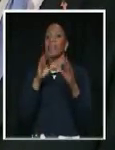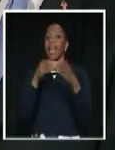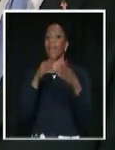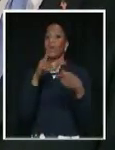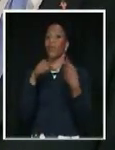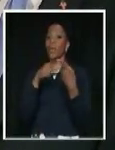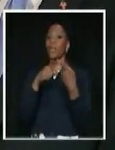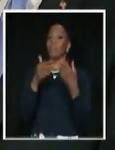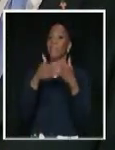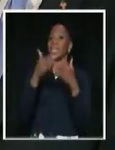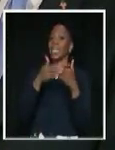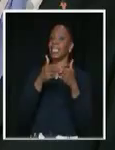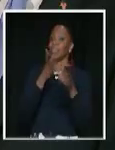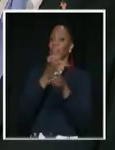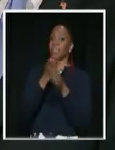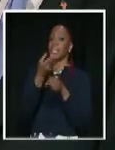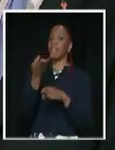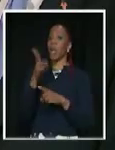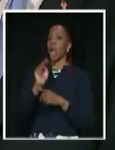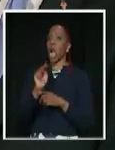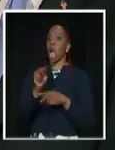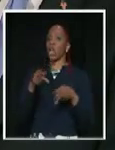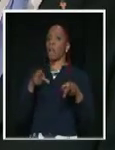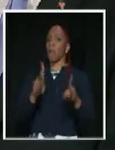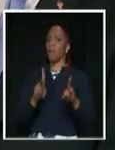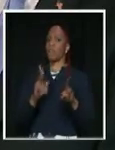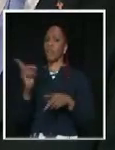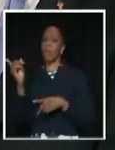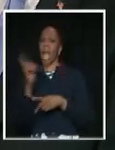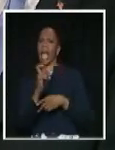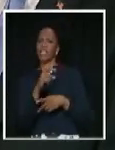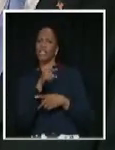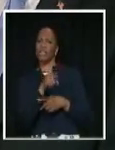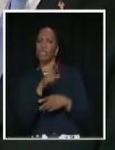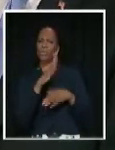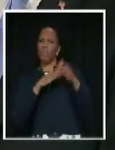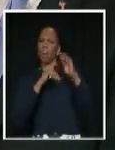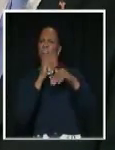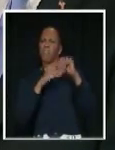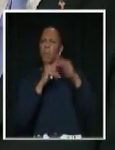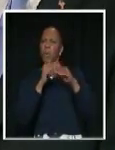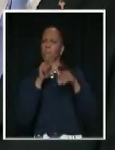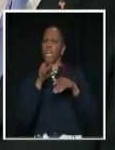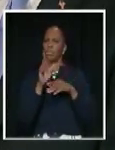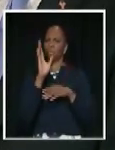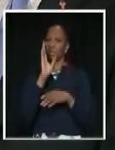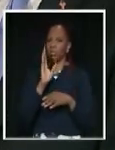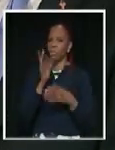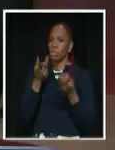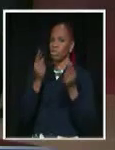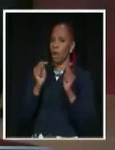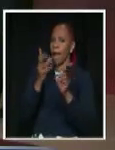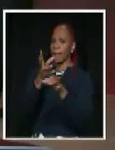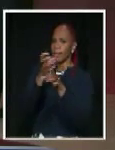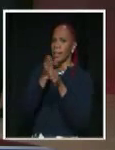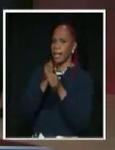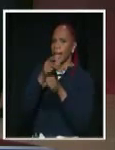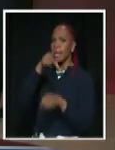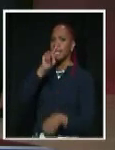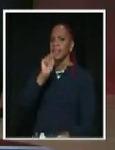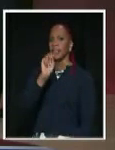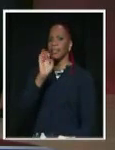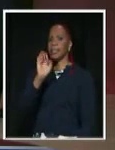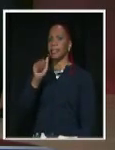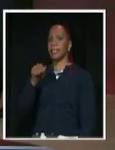York. So my question is simply, are you comfortable with the fact that you sought Tea Party support for your candidacy in the